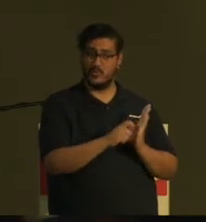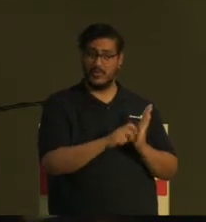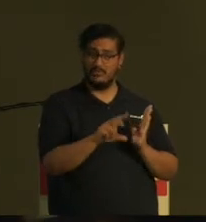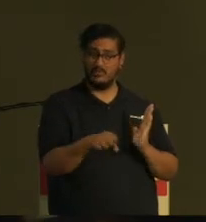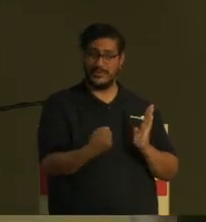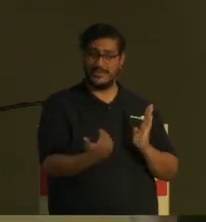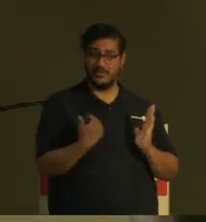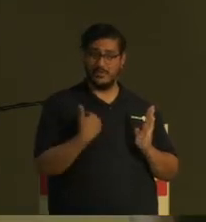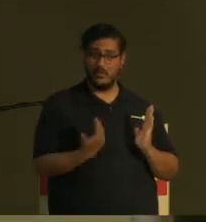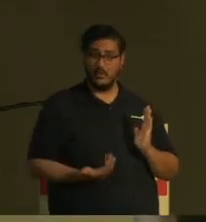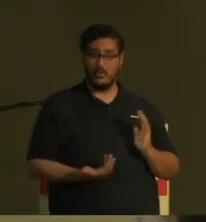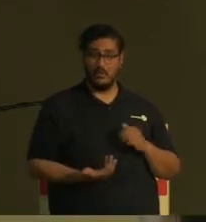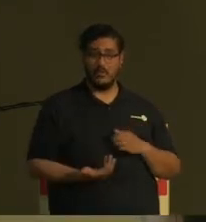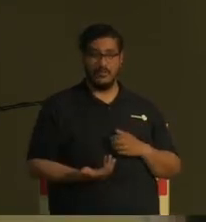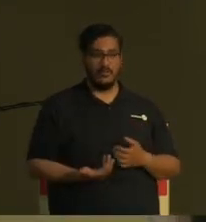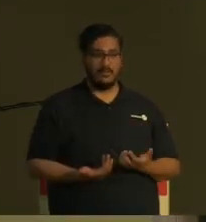ago and now